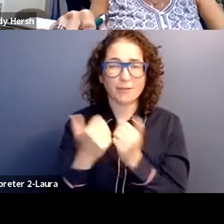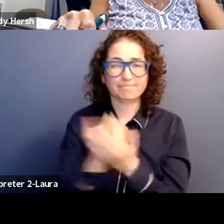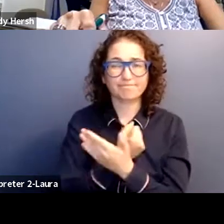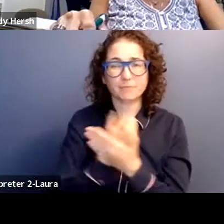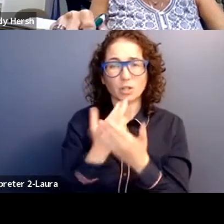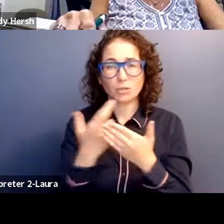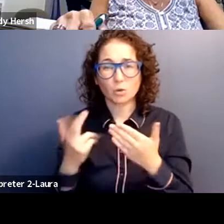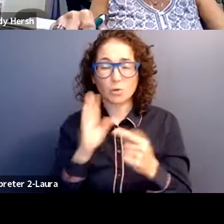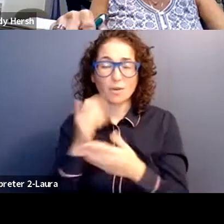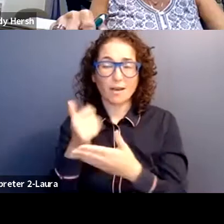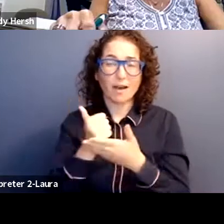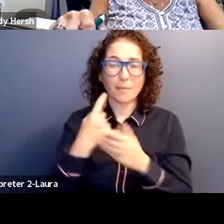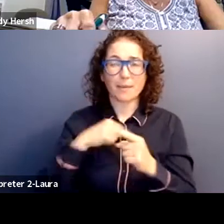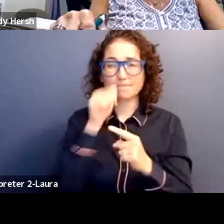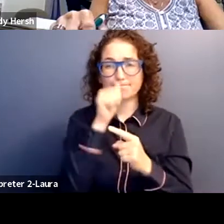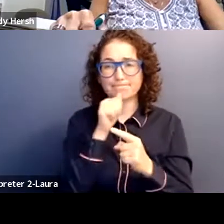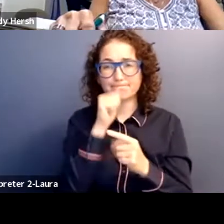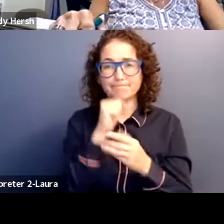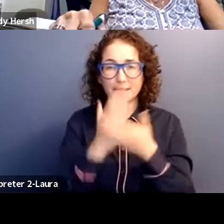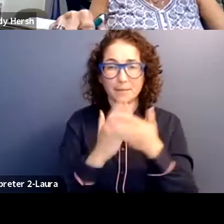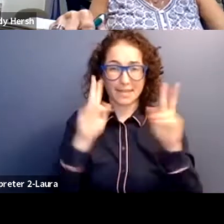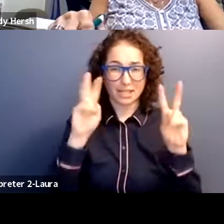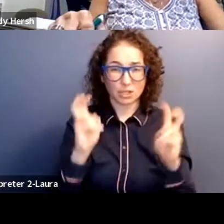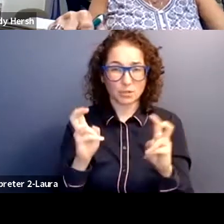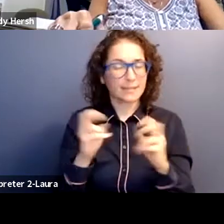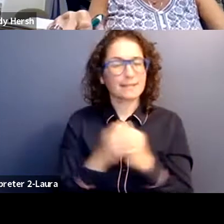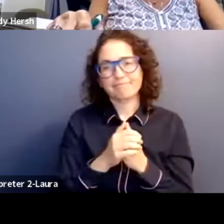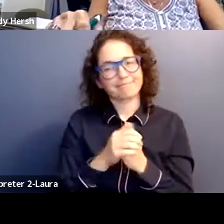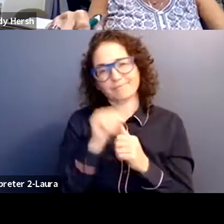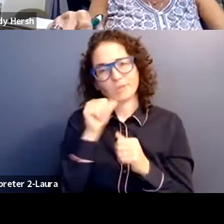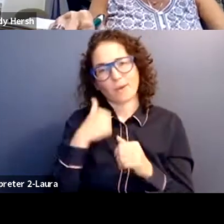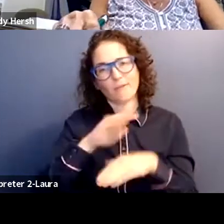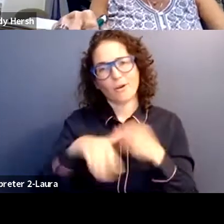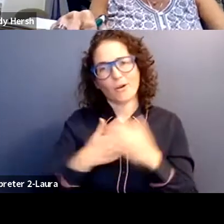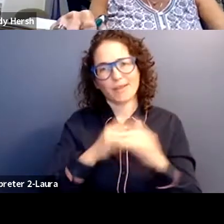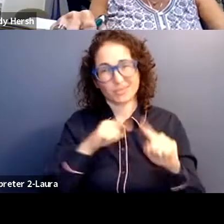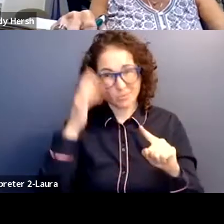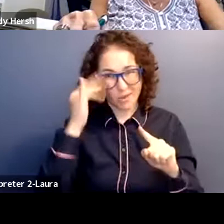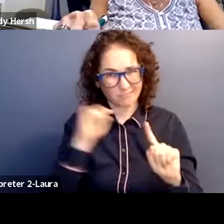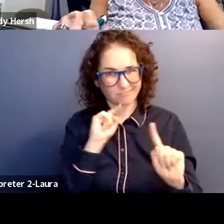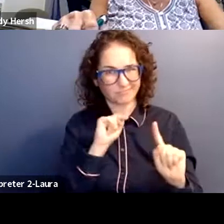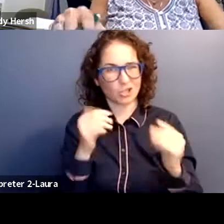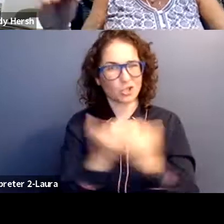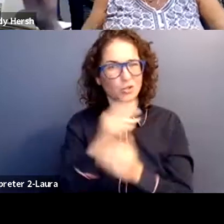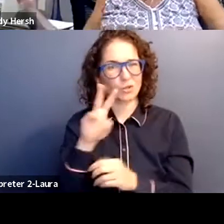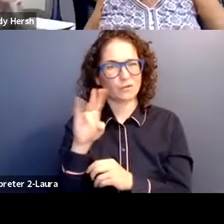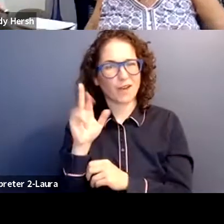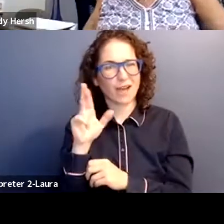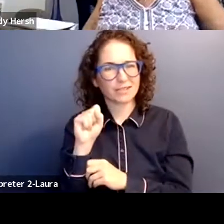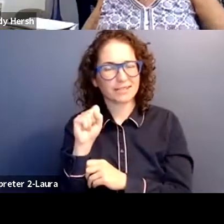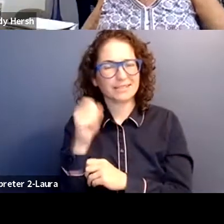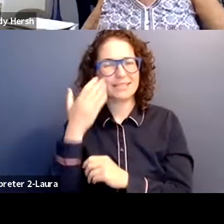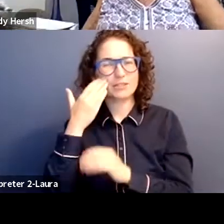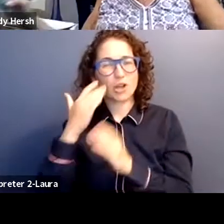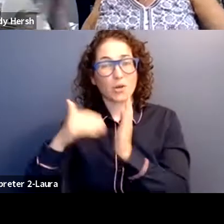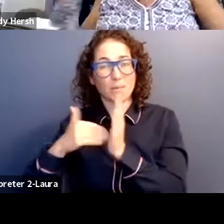helping us deal with some of these issues. Now, we don't have all the answers because it's something that's new and something the medical community is studying